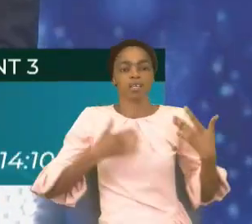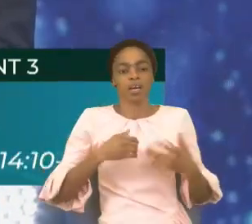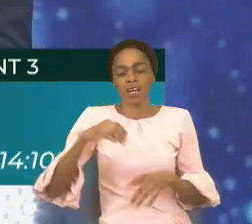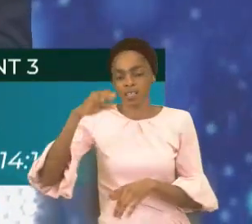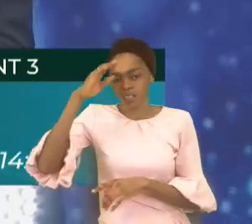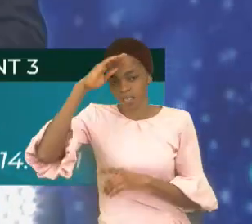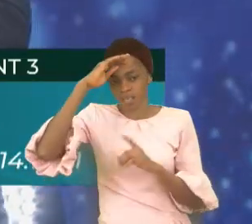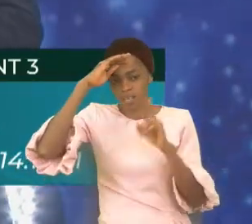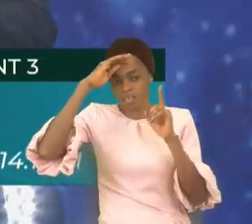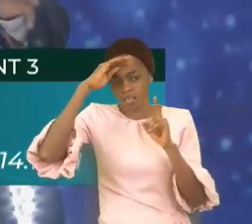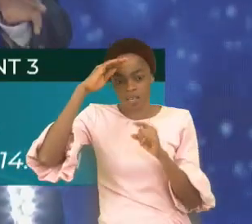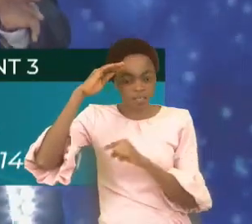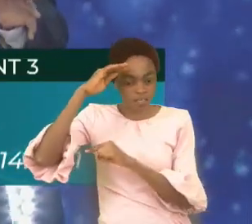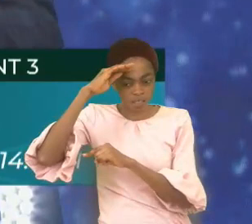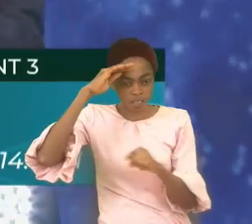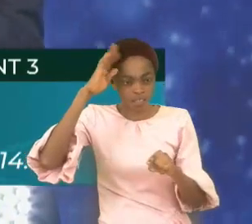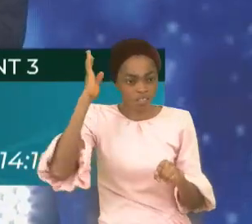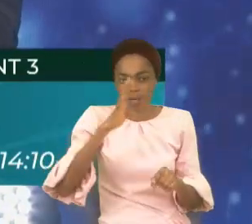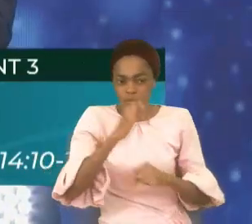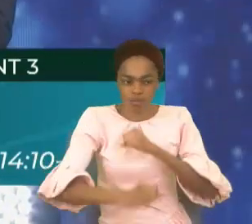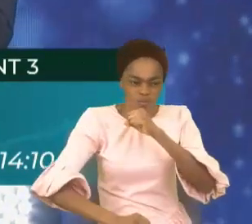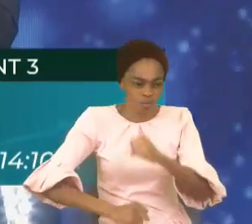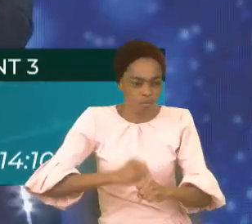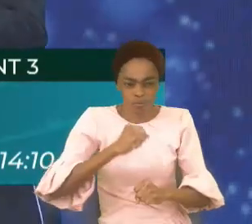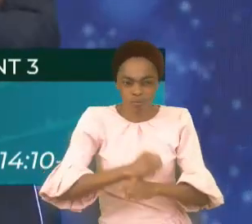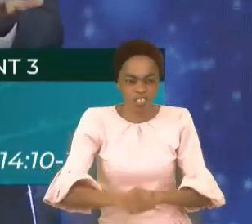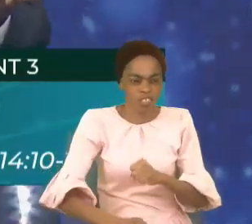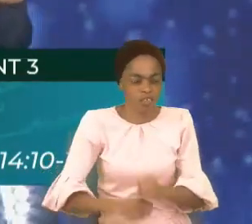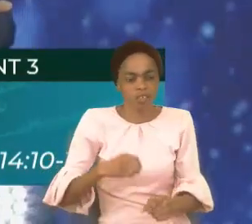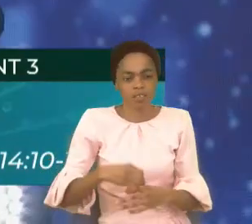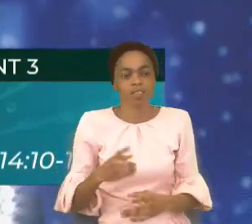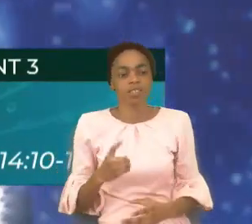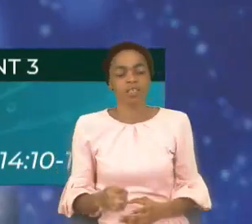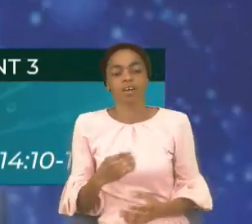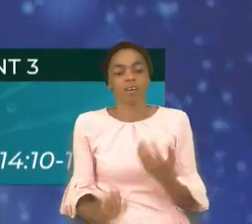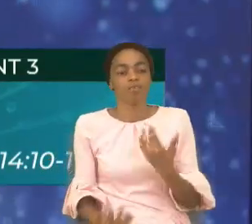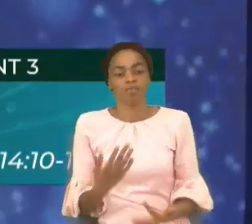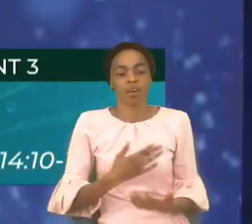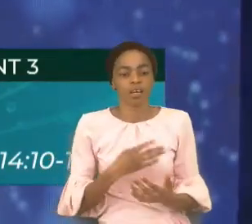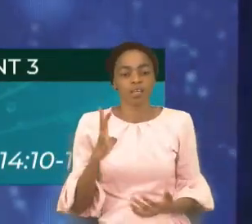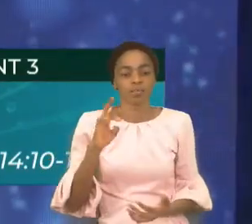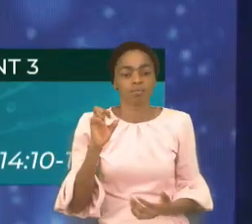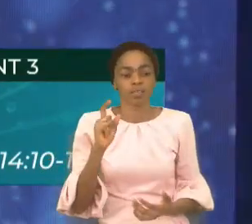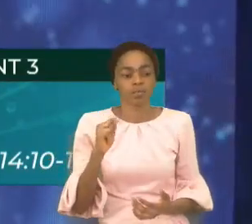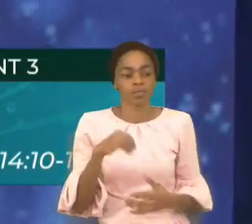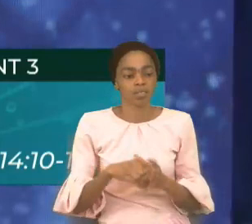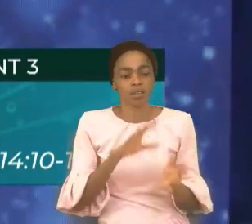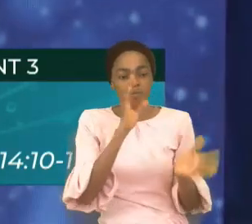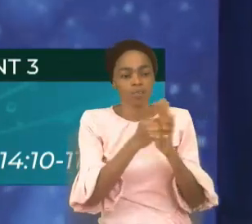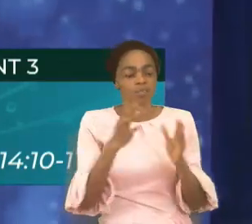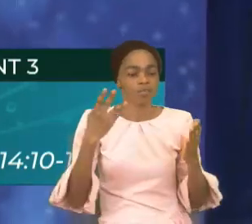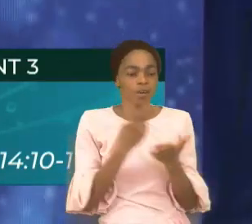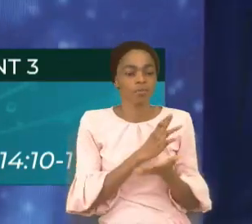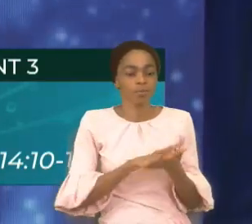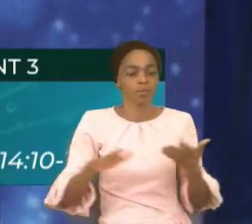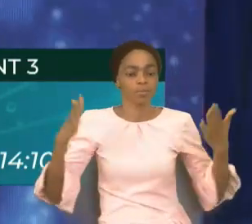and brimstone and sulfur, in the presence of the holy angels and in the presence of the Lamb. In